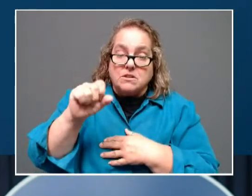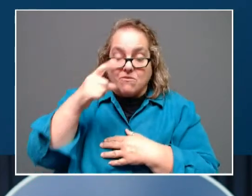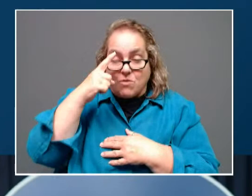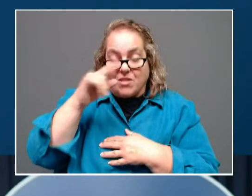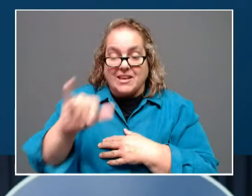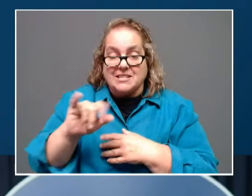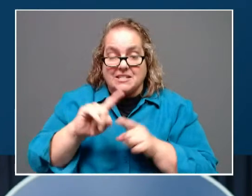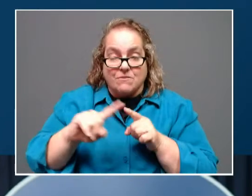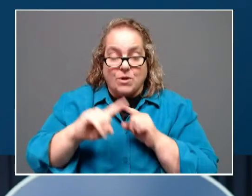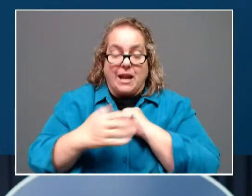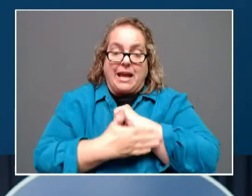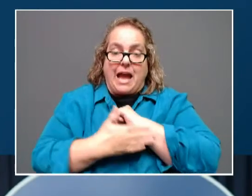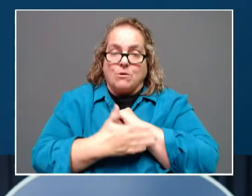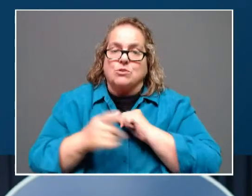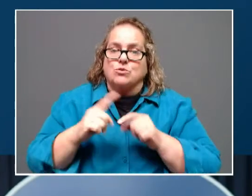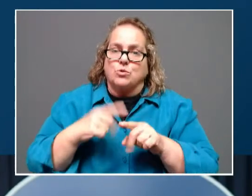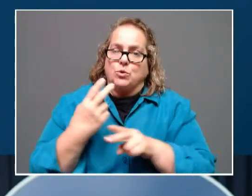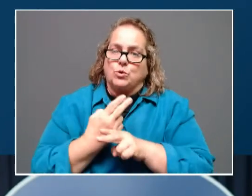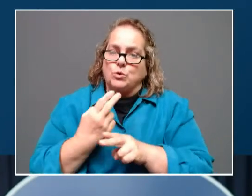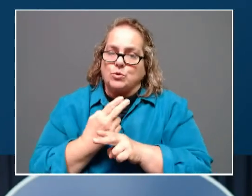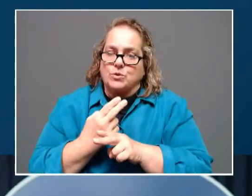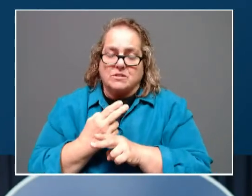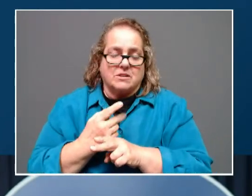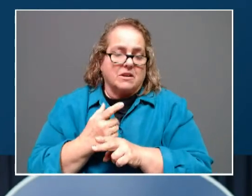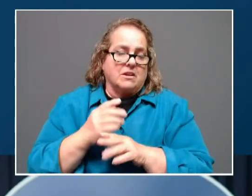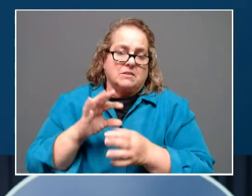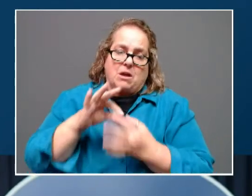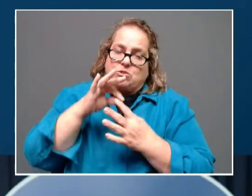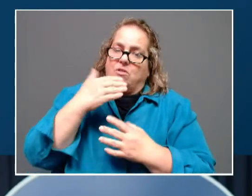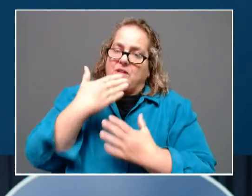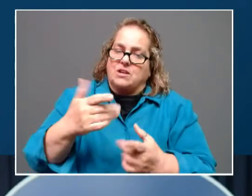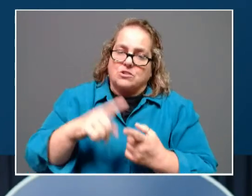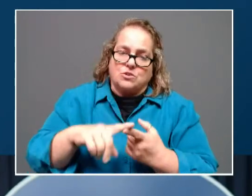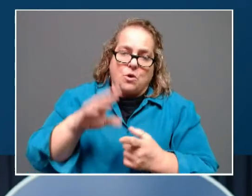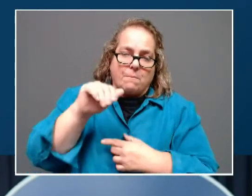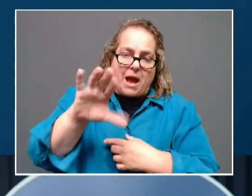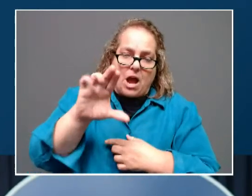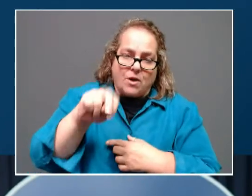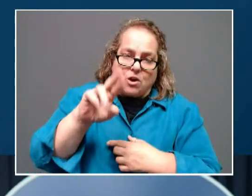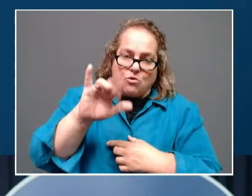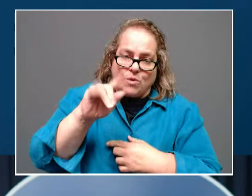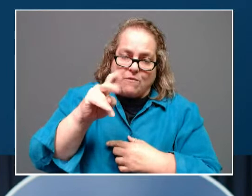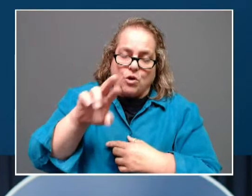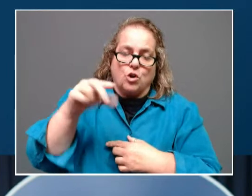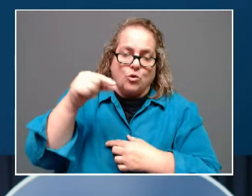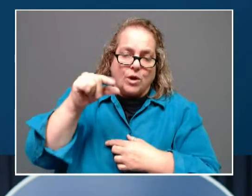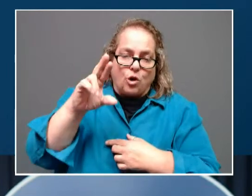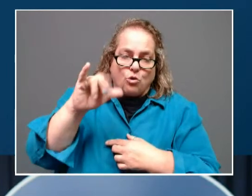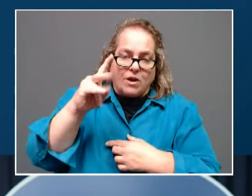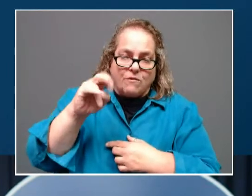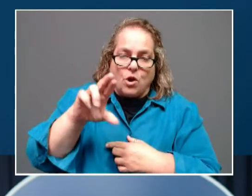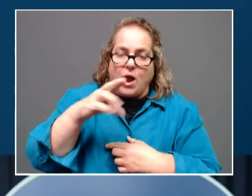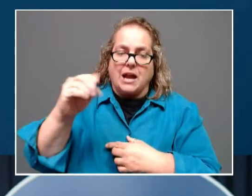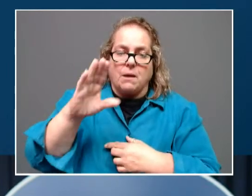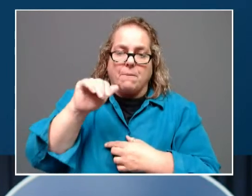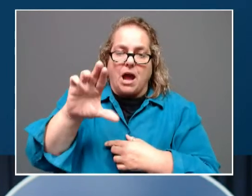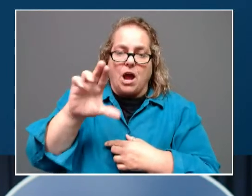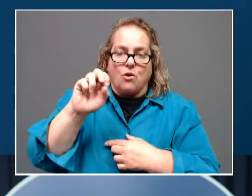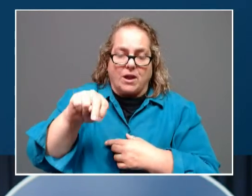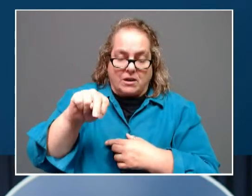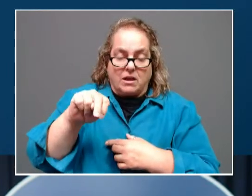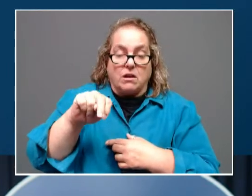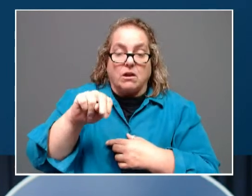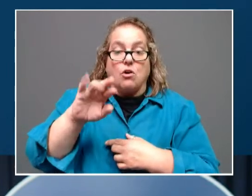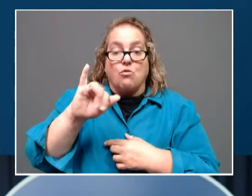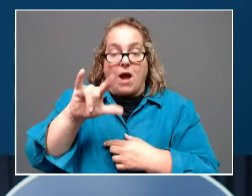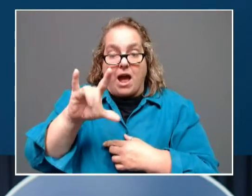give special thanks to the Barren River, Green River, Pennyrile, and Purchase Area Development Districts who have been so helpful in transporting